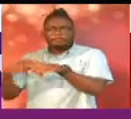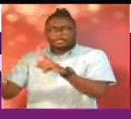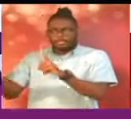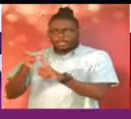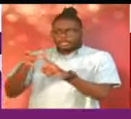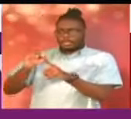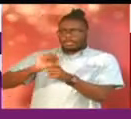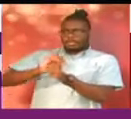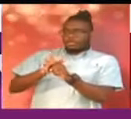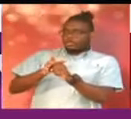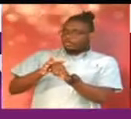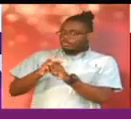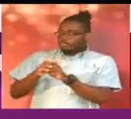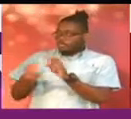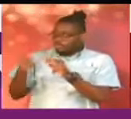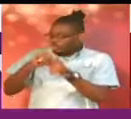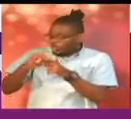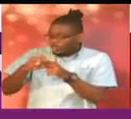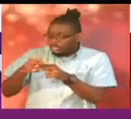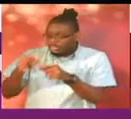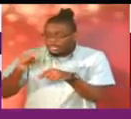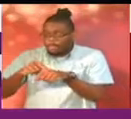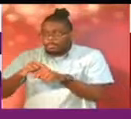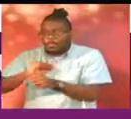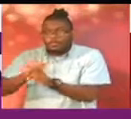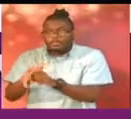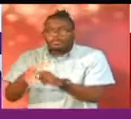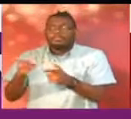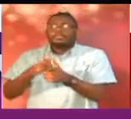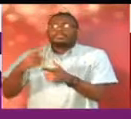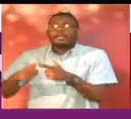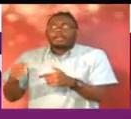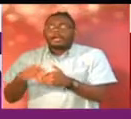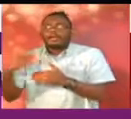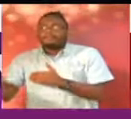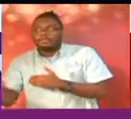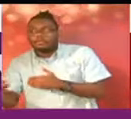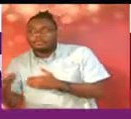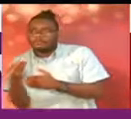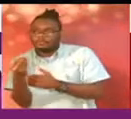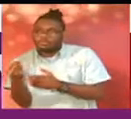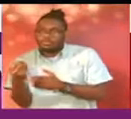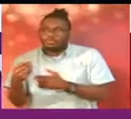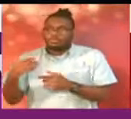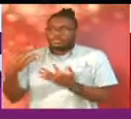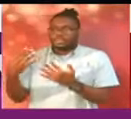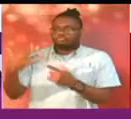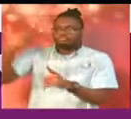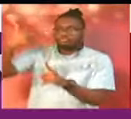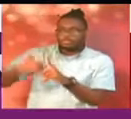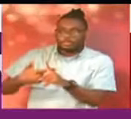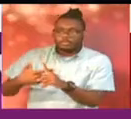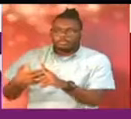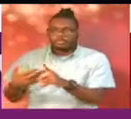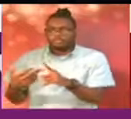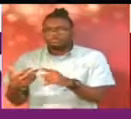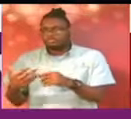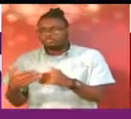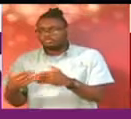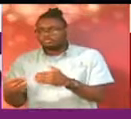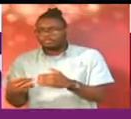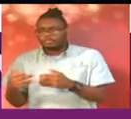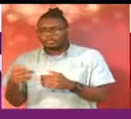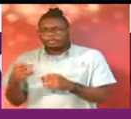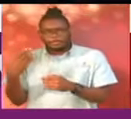months to 3 months. Does this mean that the natural immunity is not as long-lasting as we would